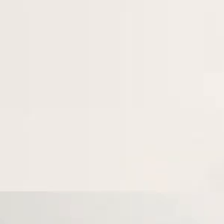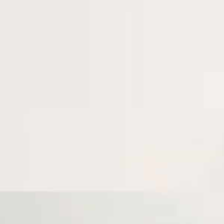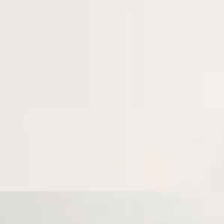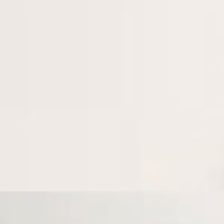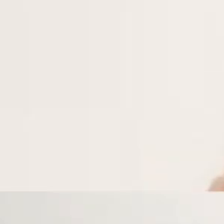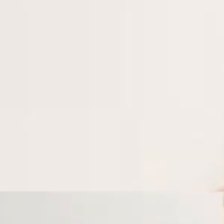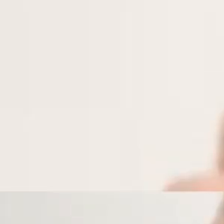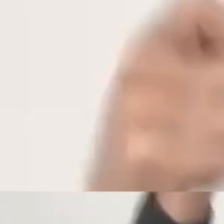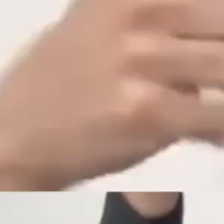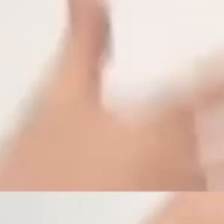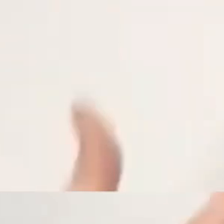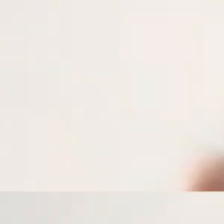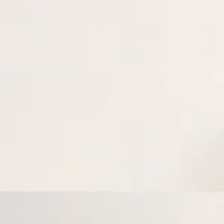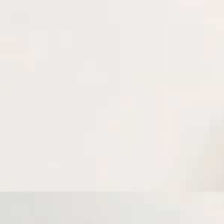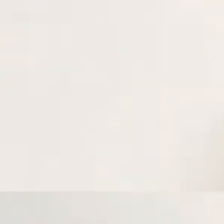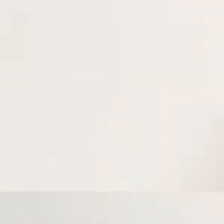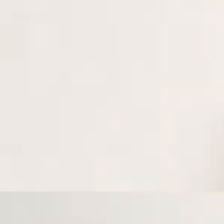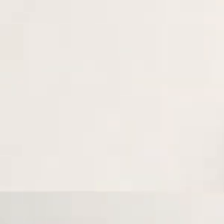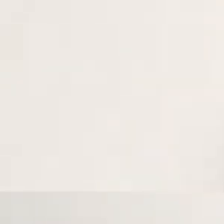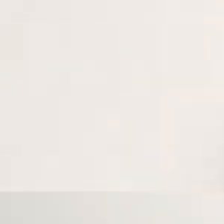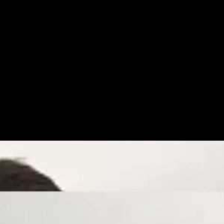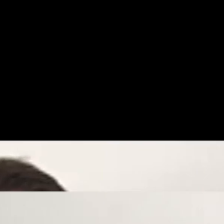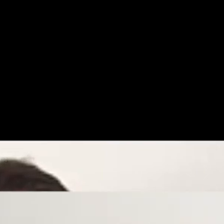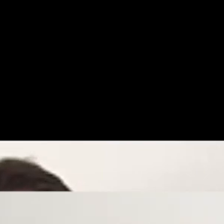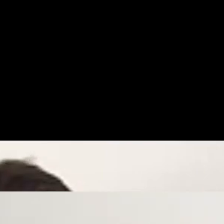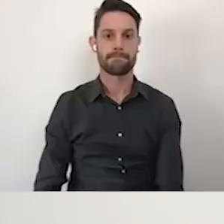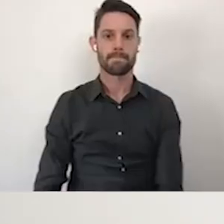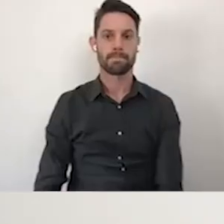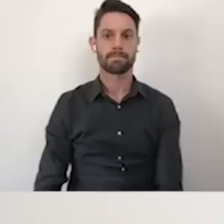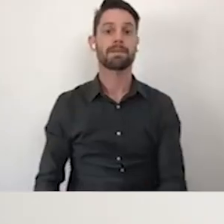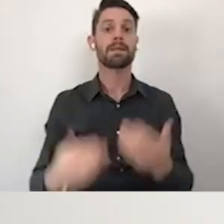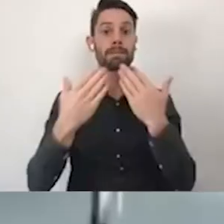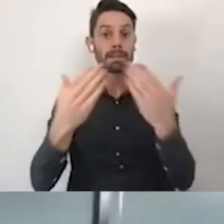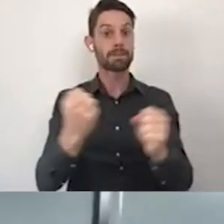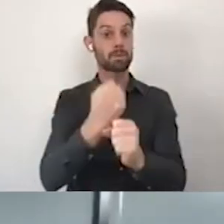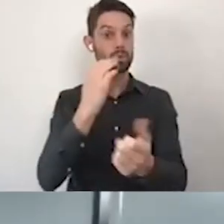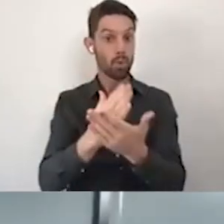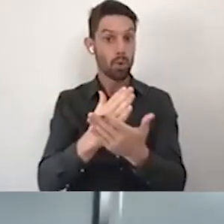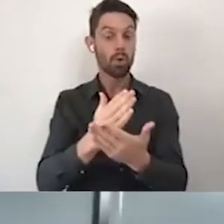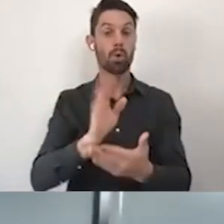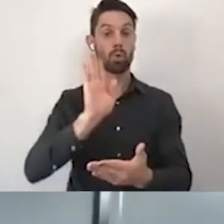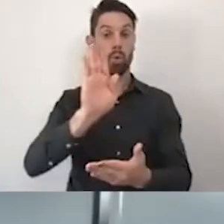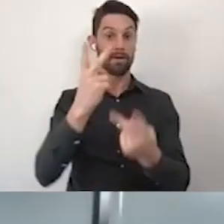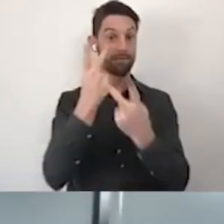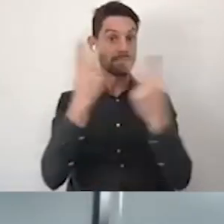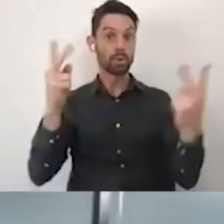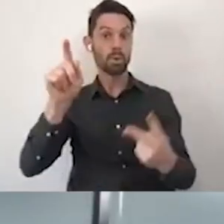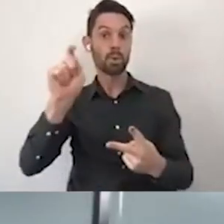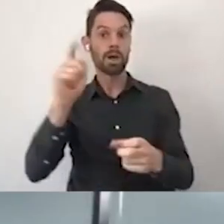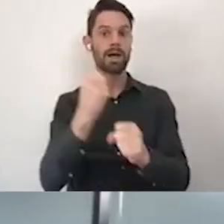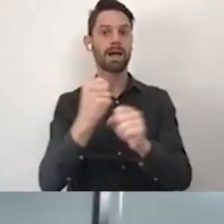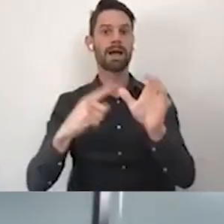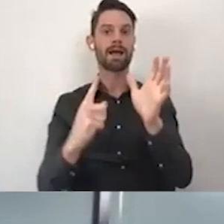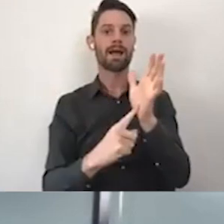the tech support in the chat. Make sure you're in gallery view so that you can see the interpreter and the